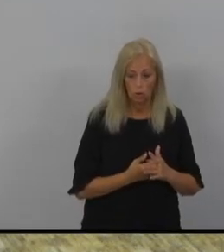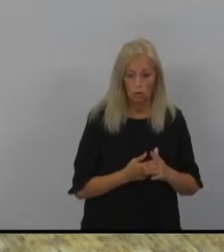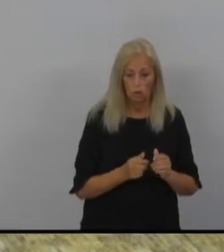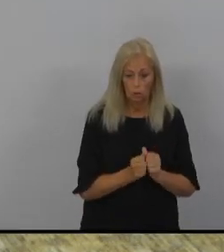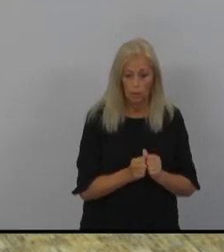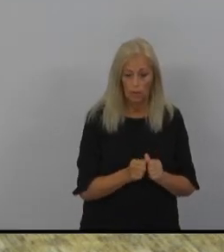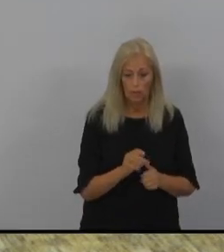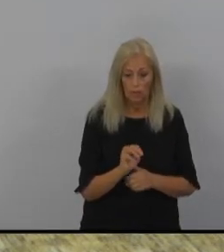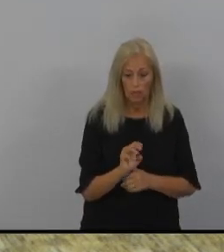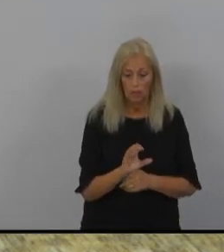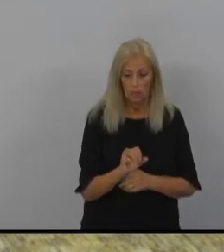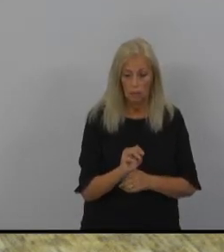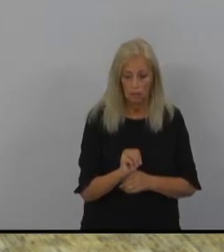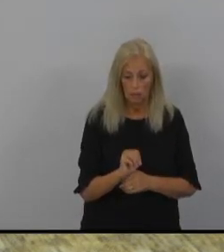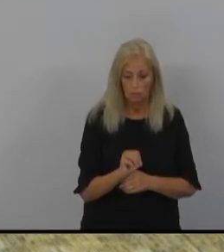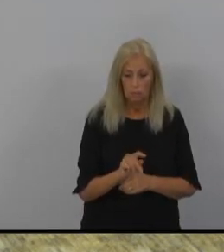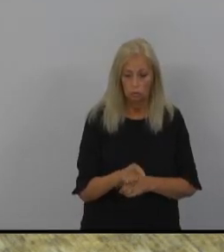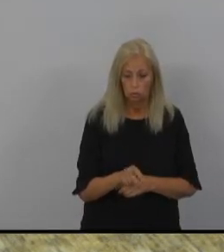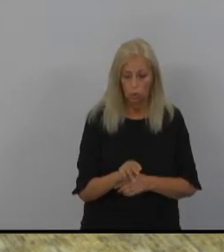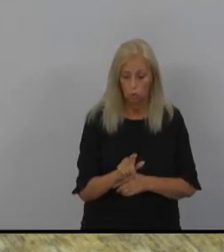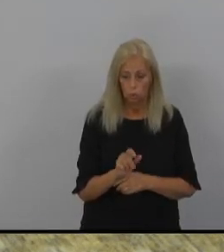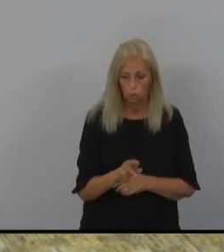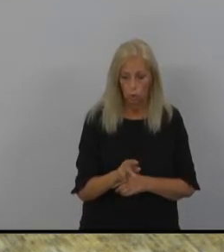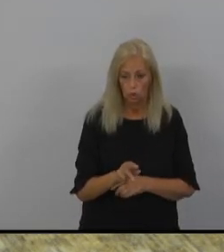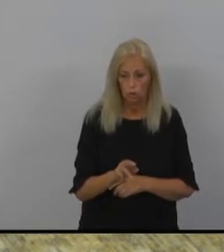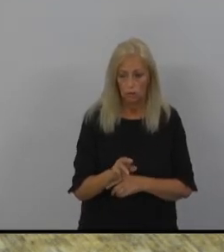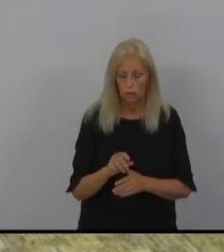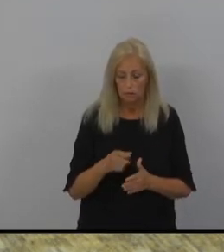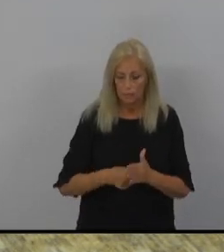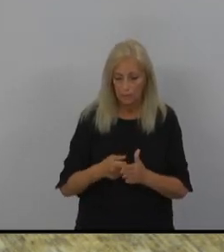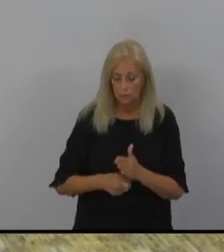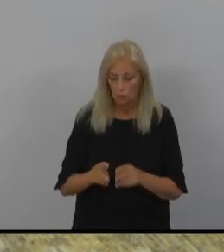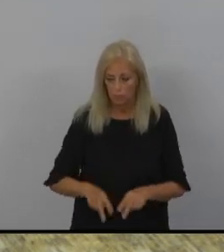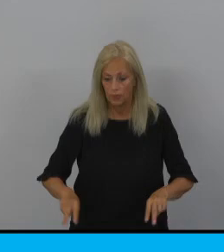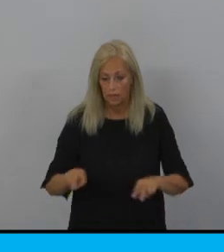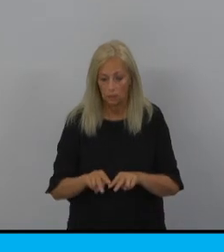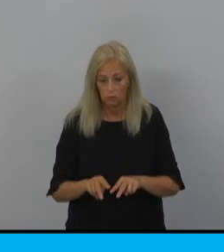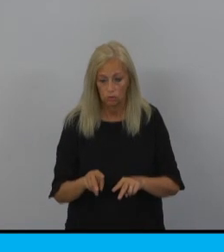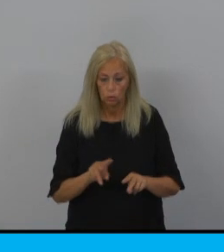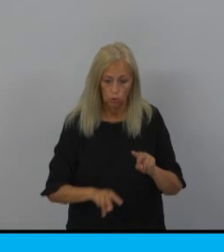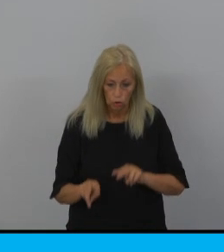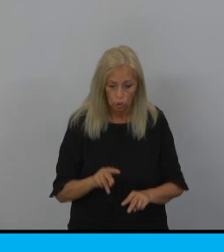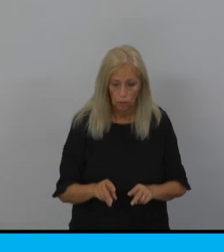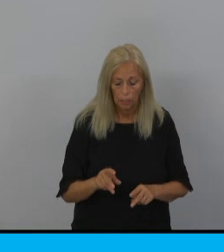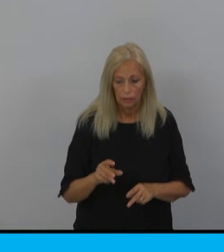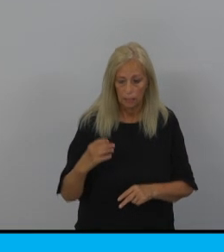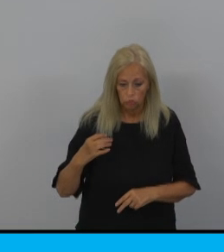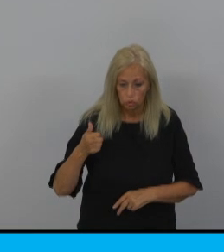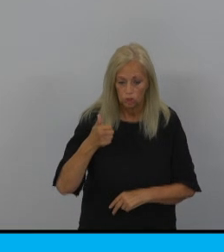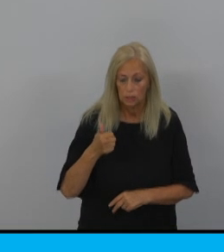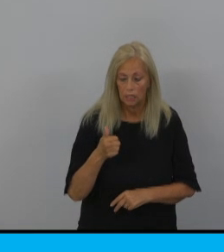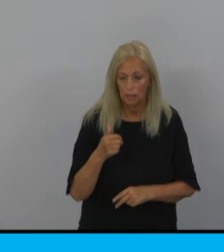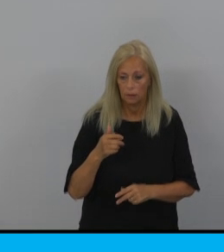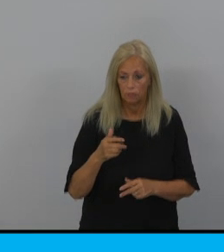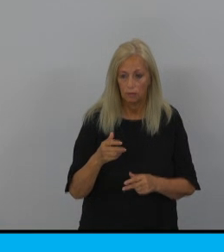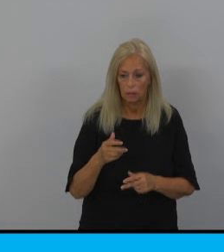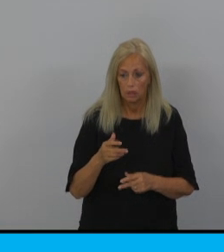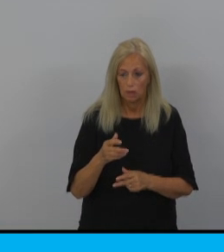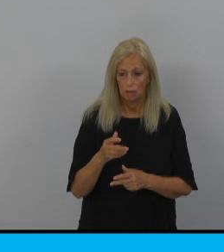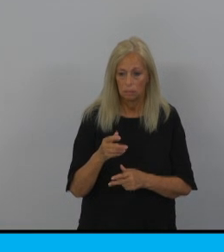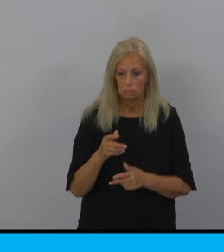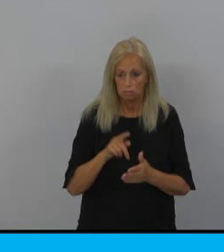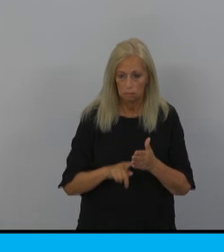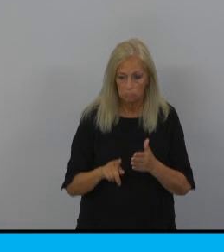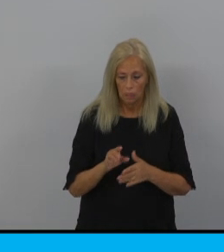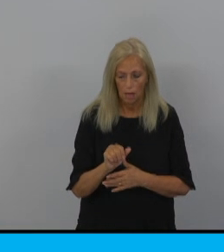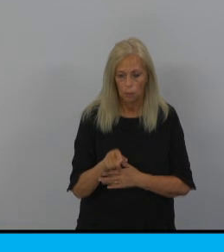year comptroller certified taxable values. We look at what the chief appraiser certified values were. Then we bring in